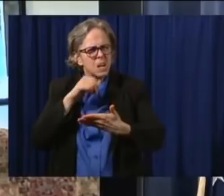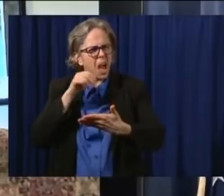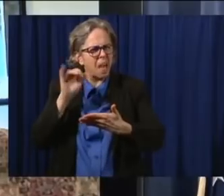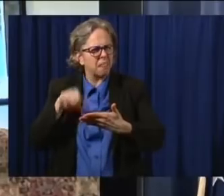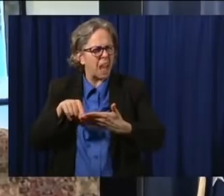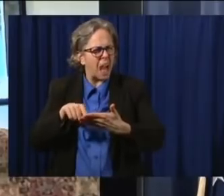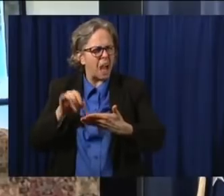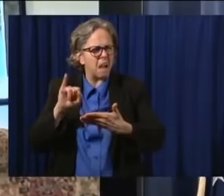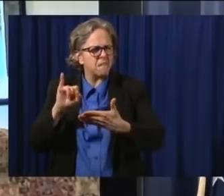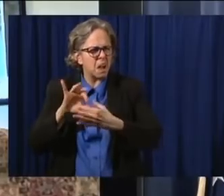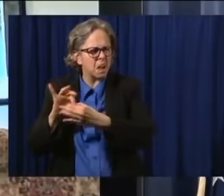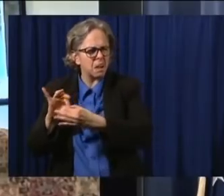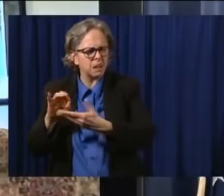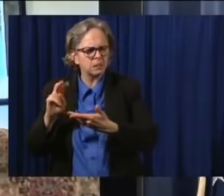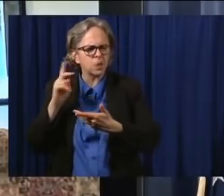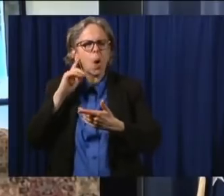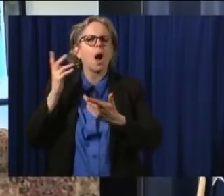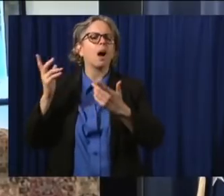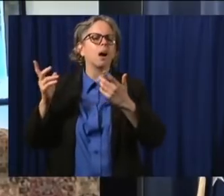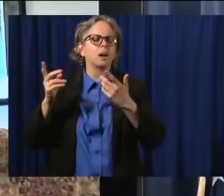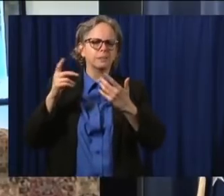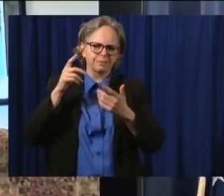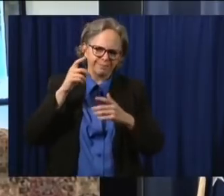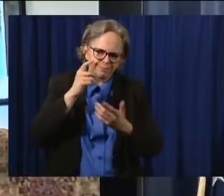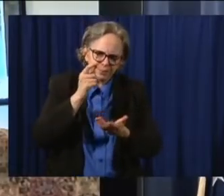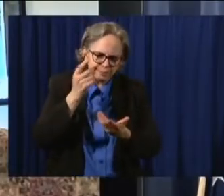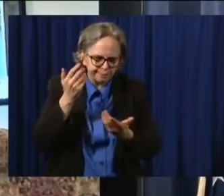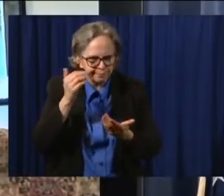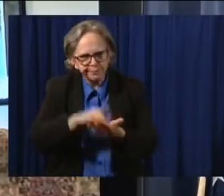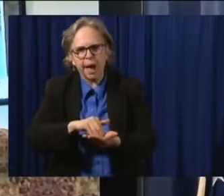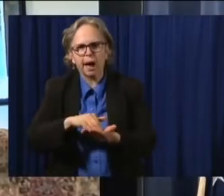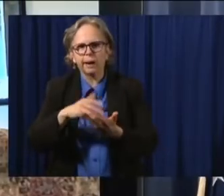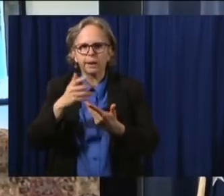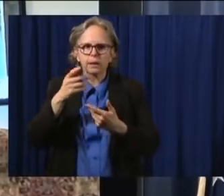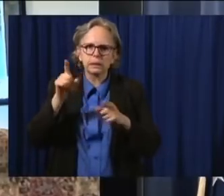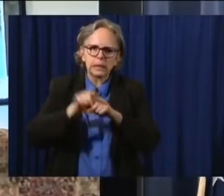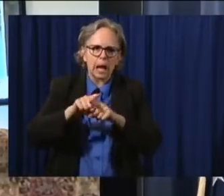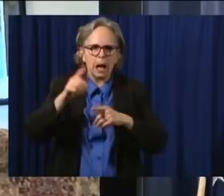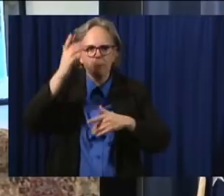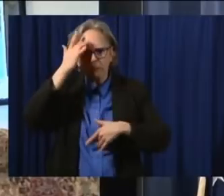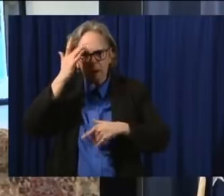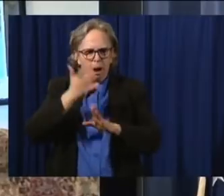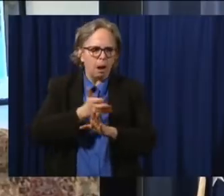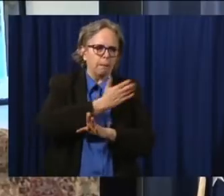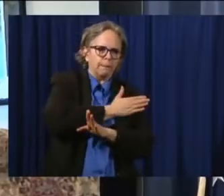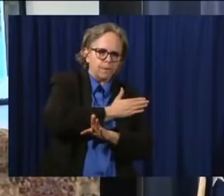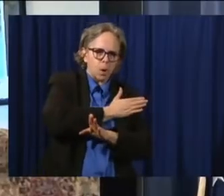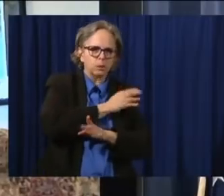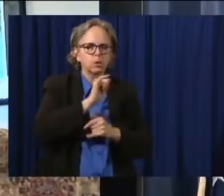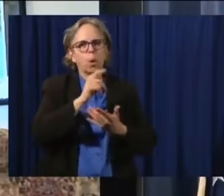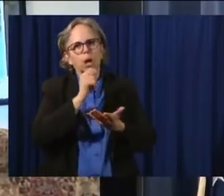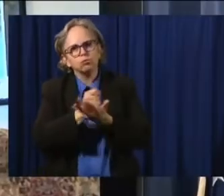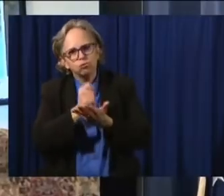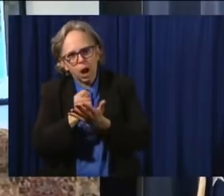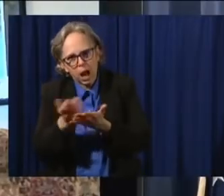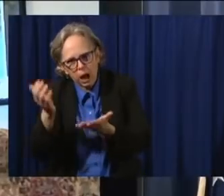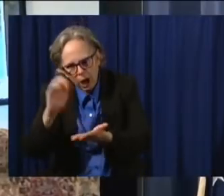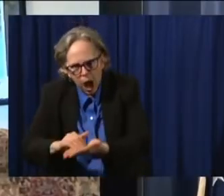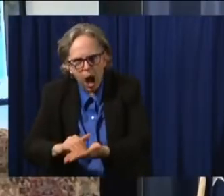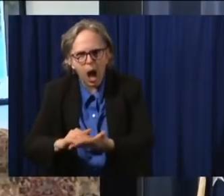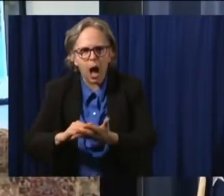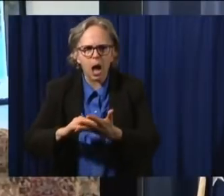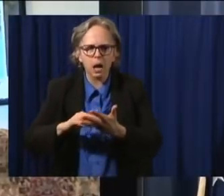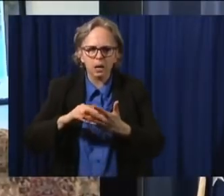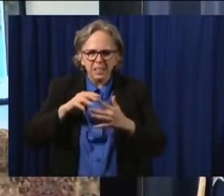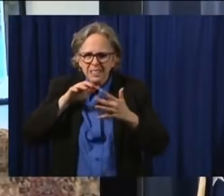least the beginning of cytokine release again, required more treatment for that. All this time, he'd been using the